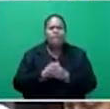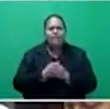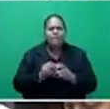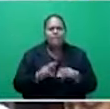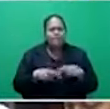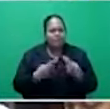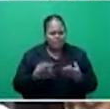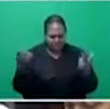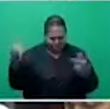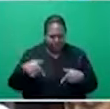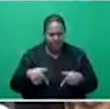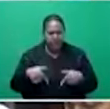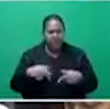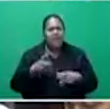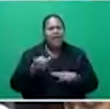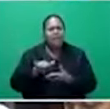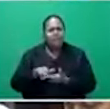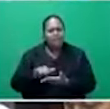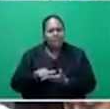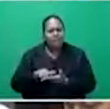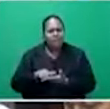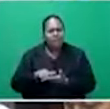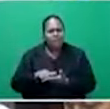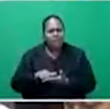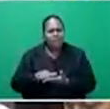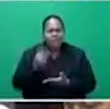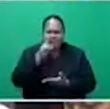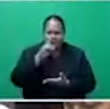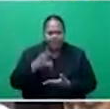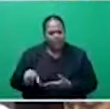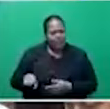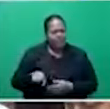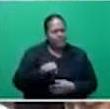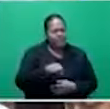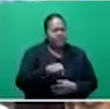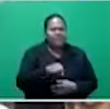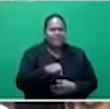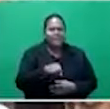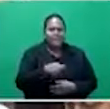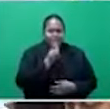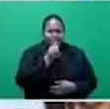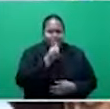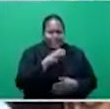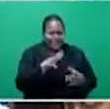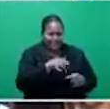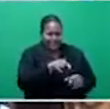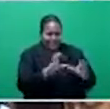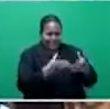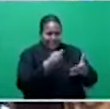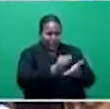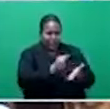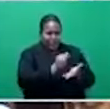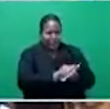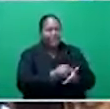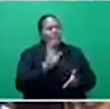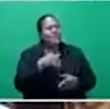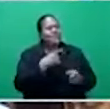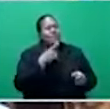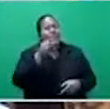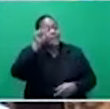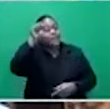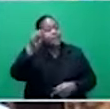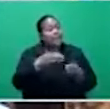families, people who they knew, they brought them along to the duty-free, pushed their way through because the senior management said, let this person take